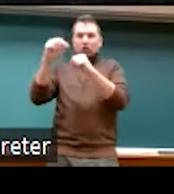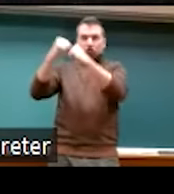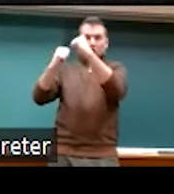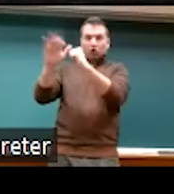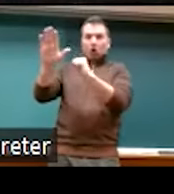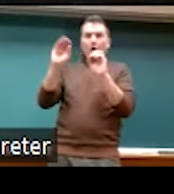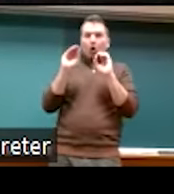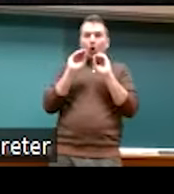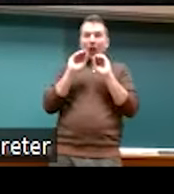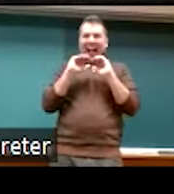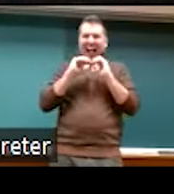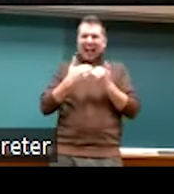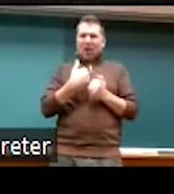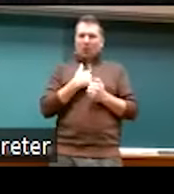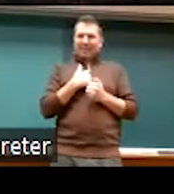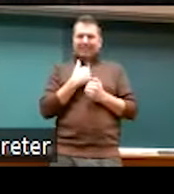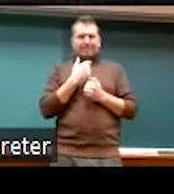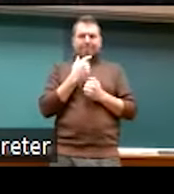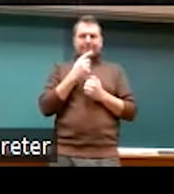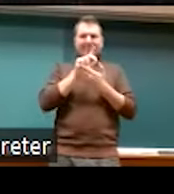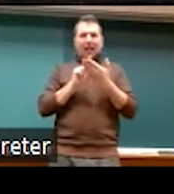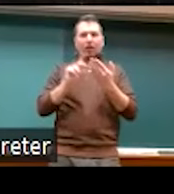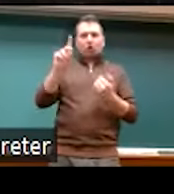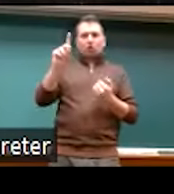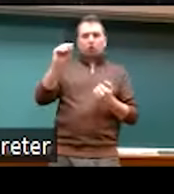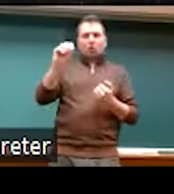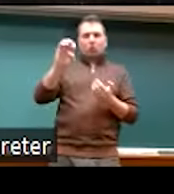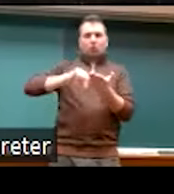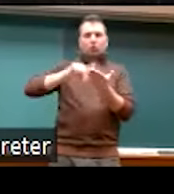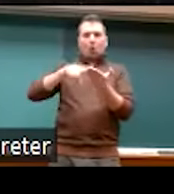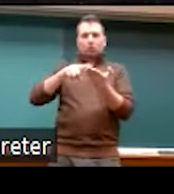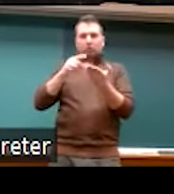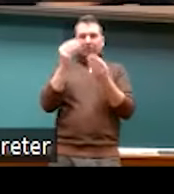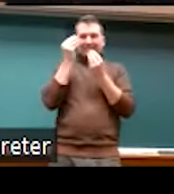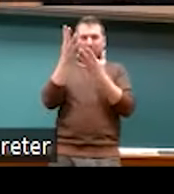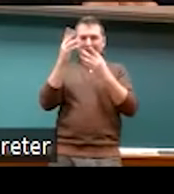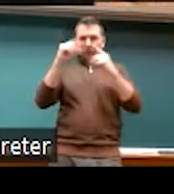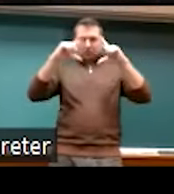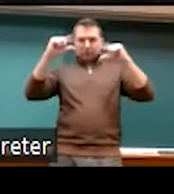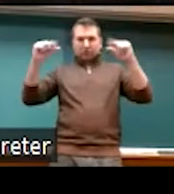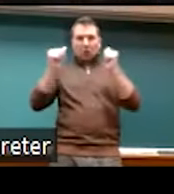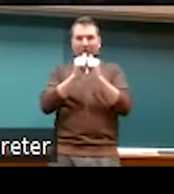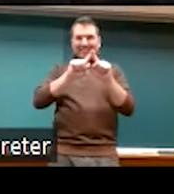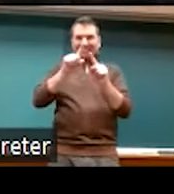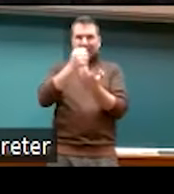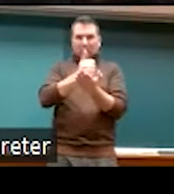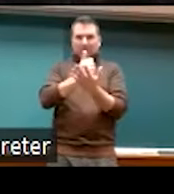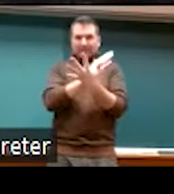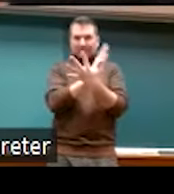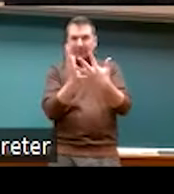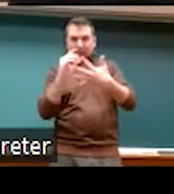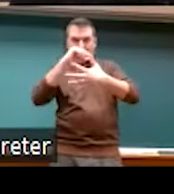no dosage information across any of the therapies that we do. How many cognitive restructurings are enough each